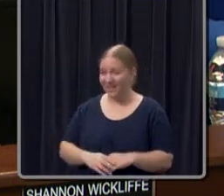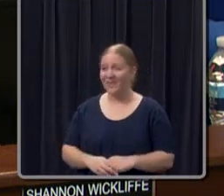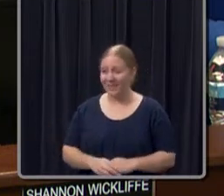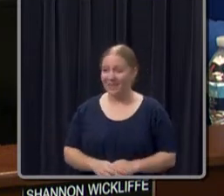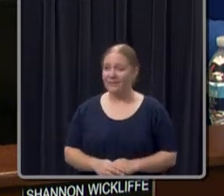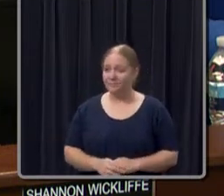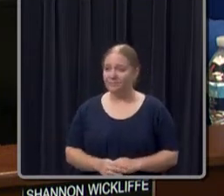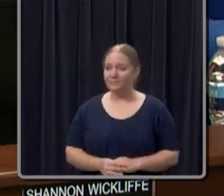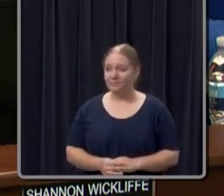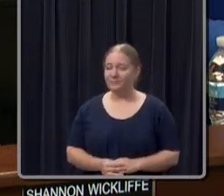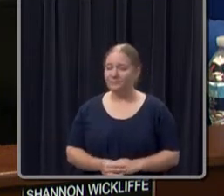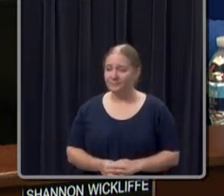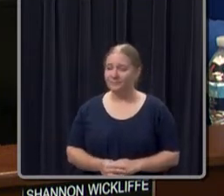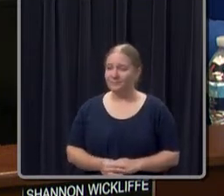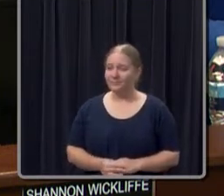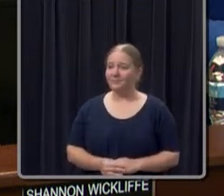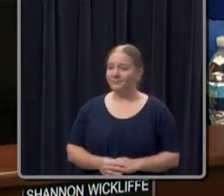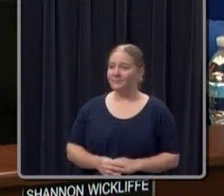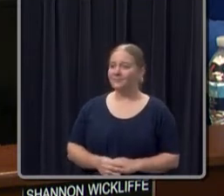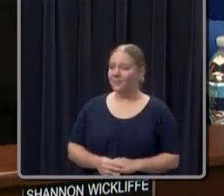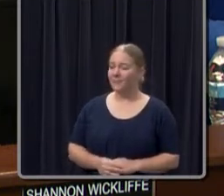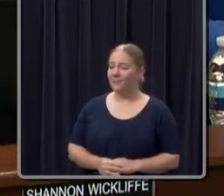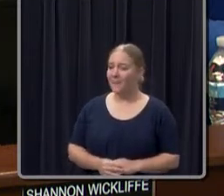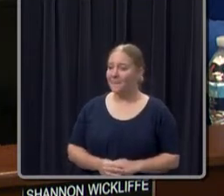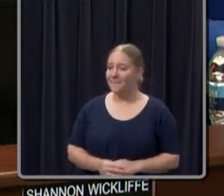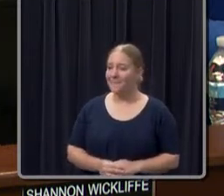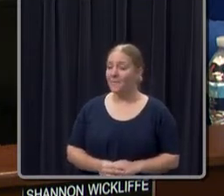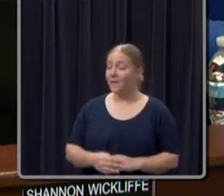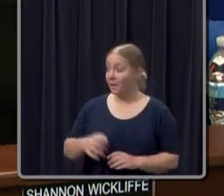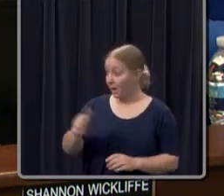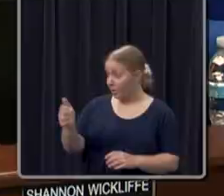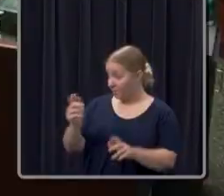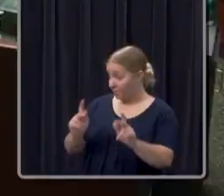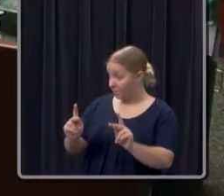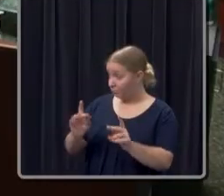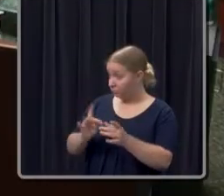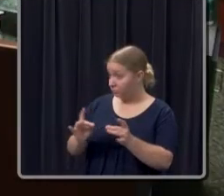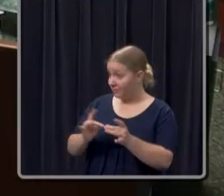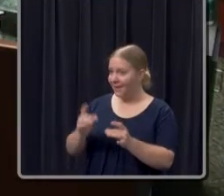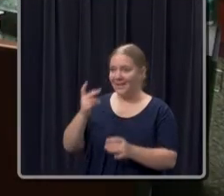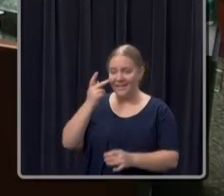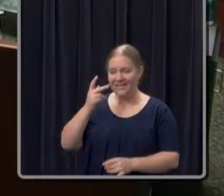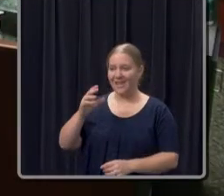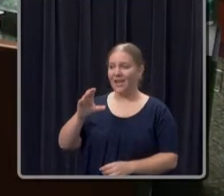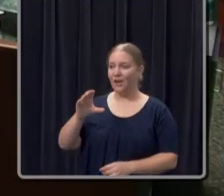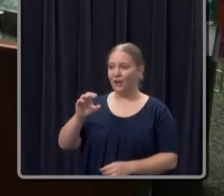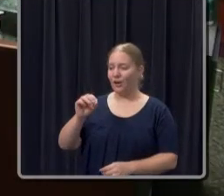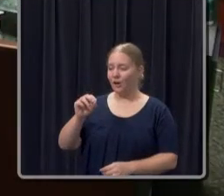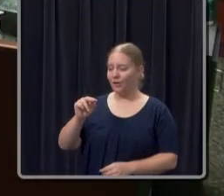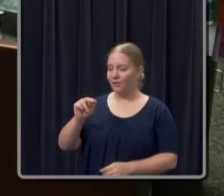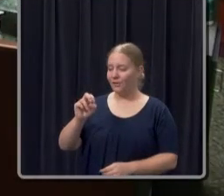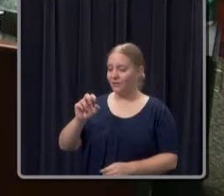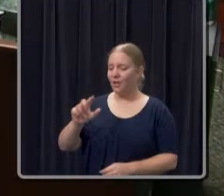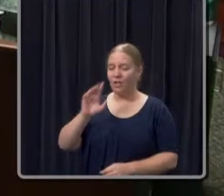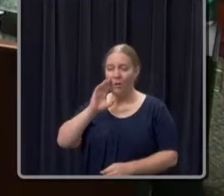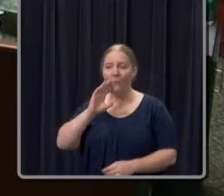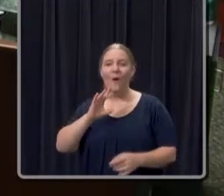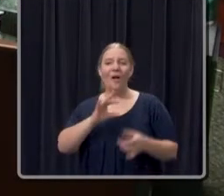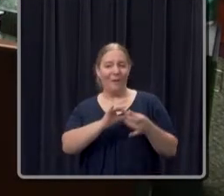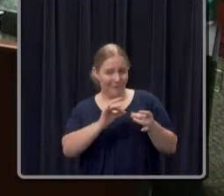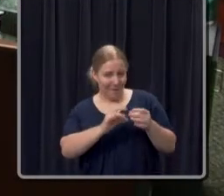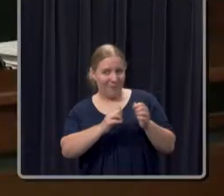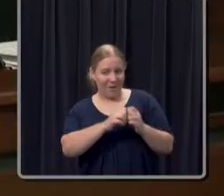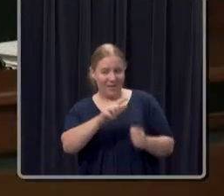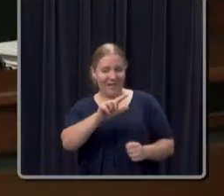time, which is fine. Others? I see Mr. Connell. So I'm going to tag team what Leetta said.